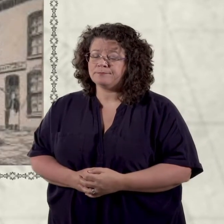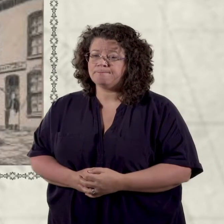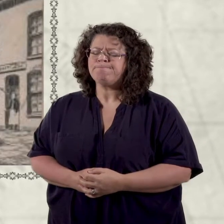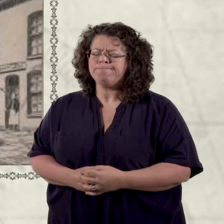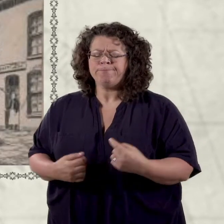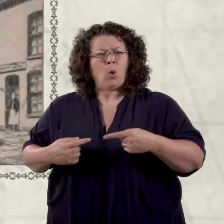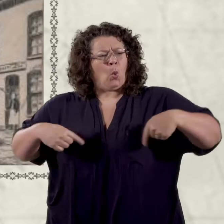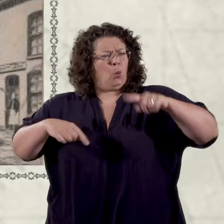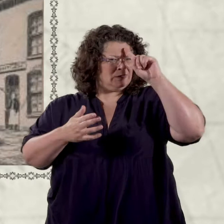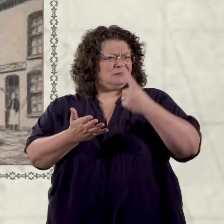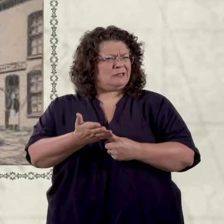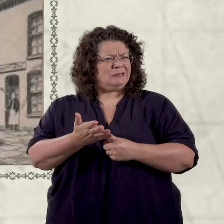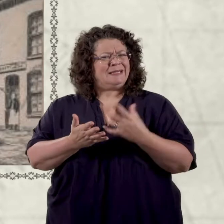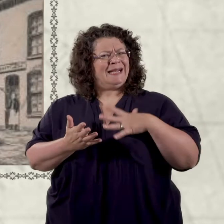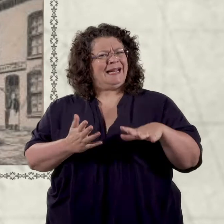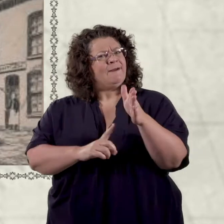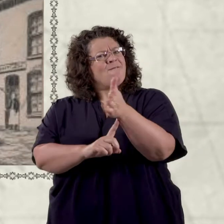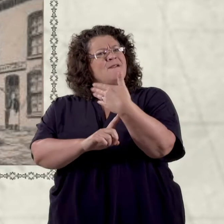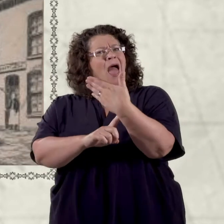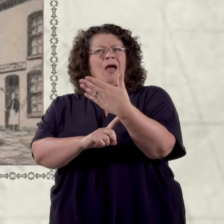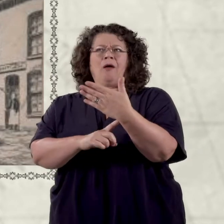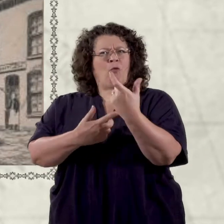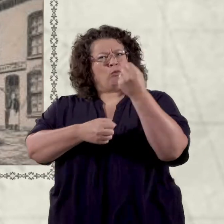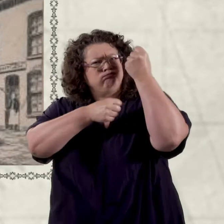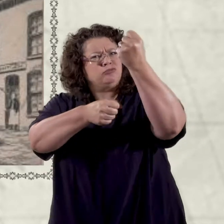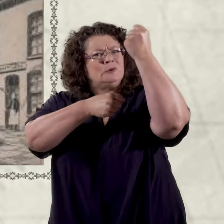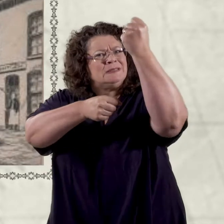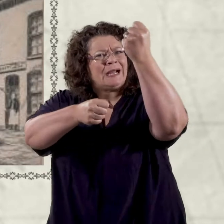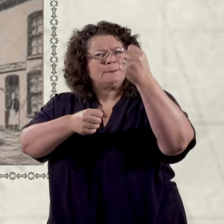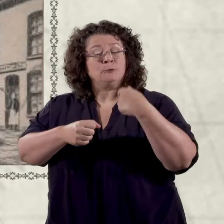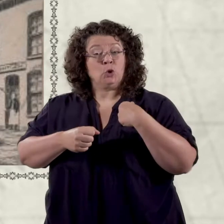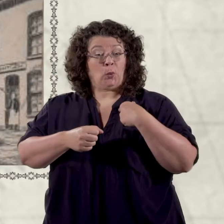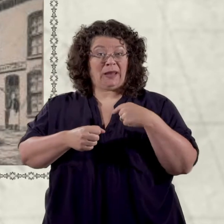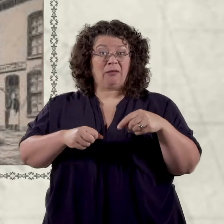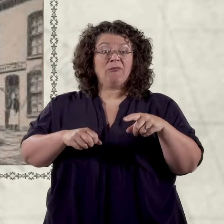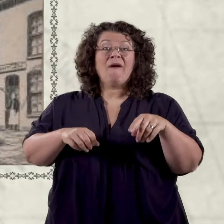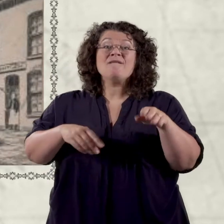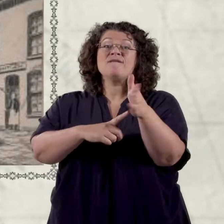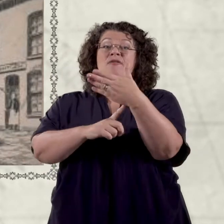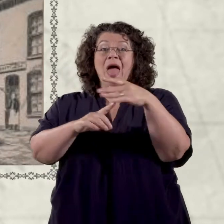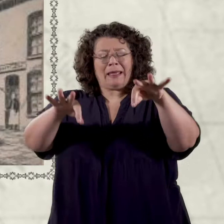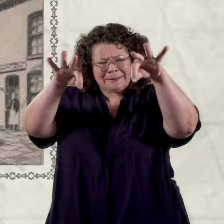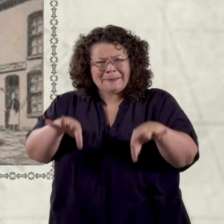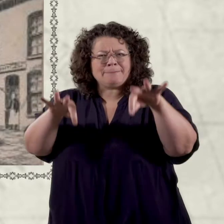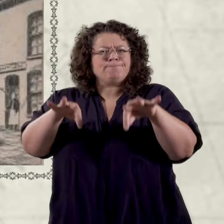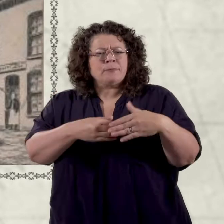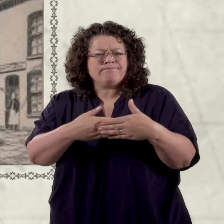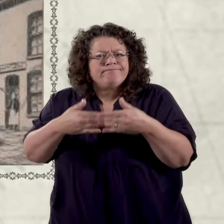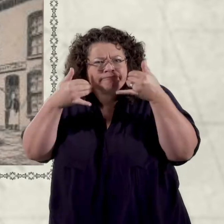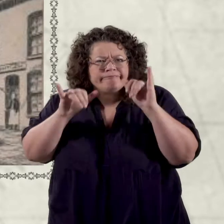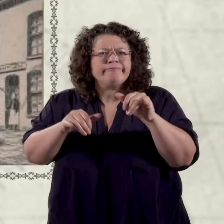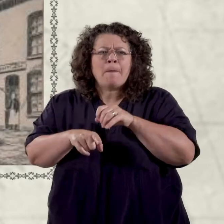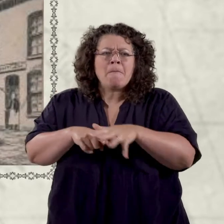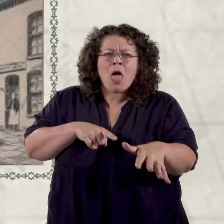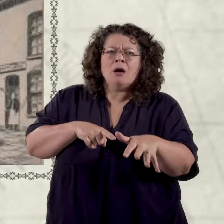We decided we needed a flag for the protest. So we took a flag and soaked it in calf's blood to make it red.